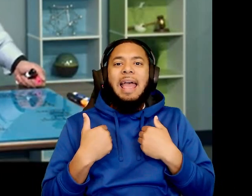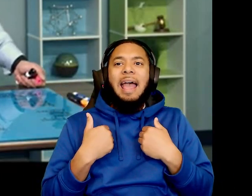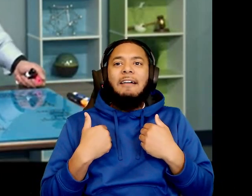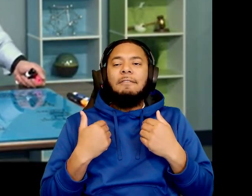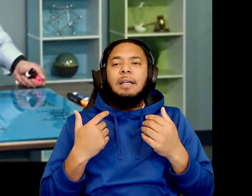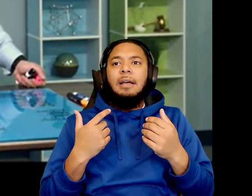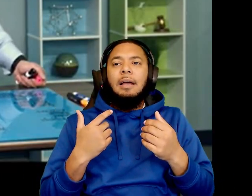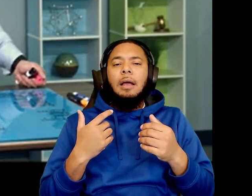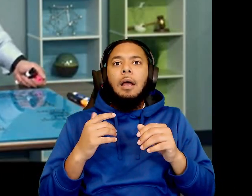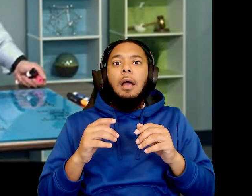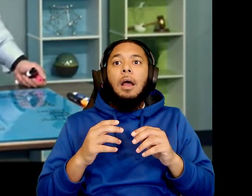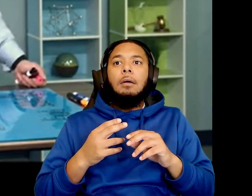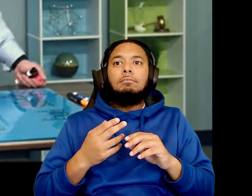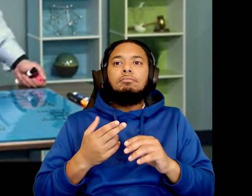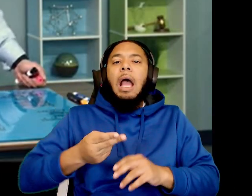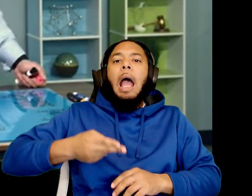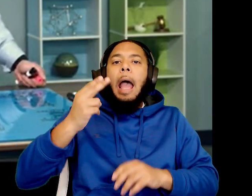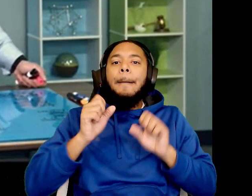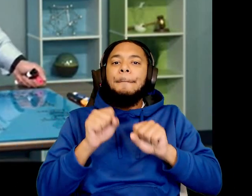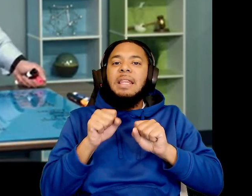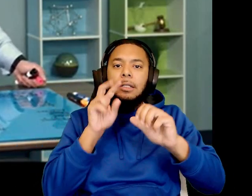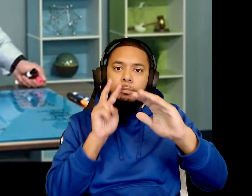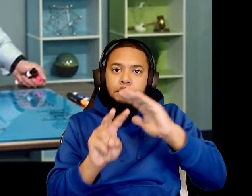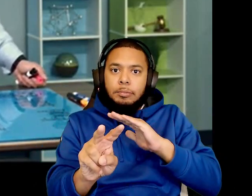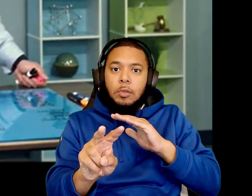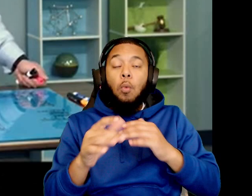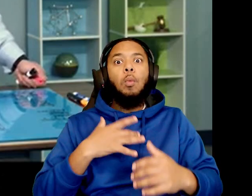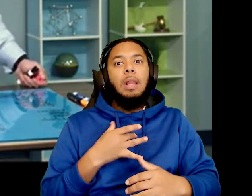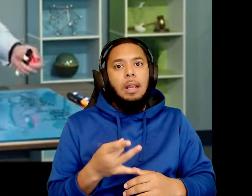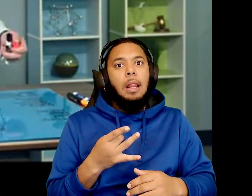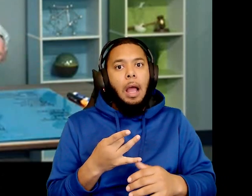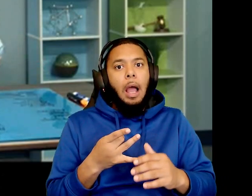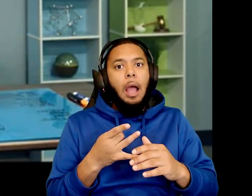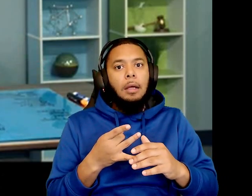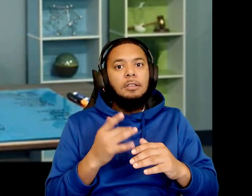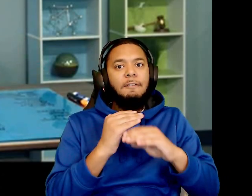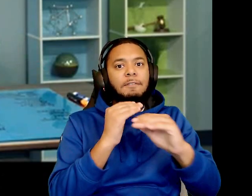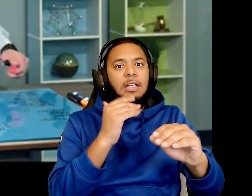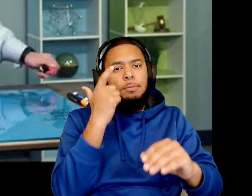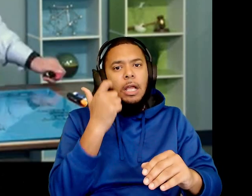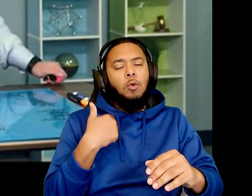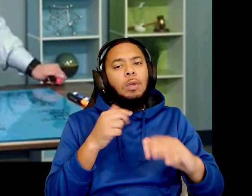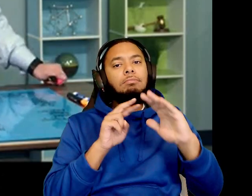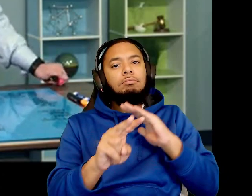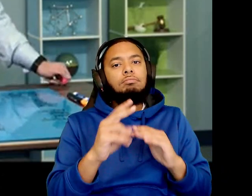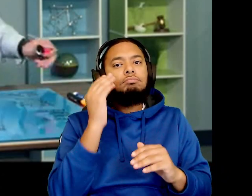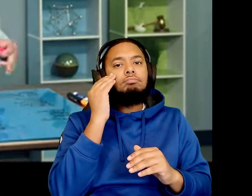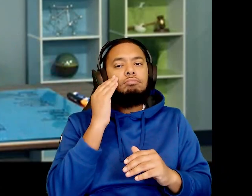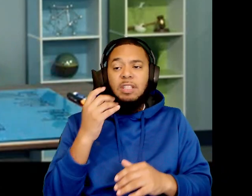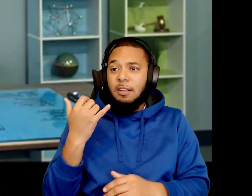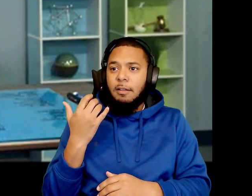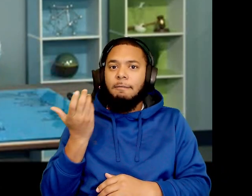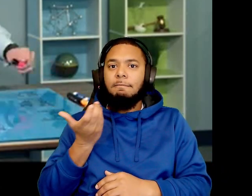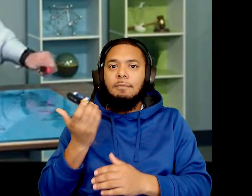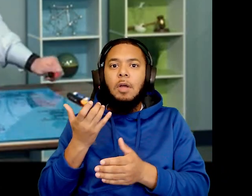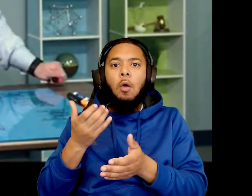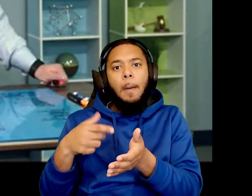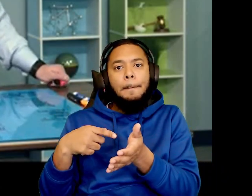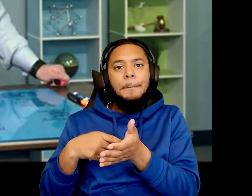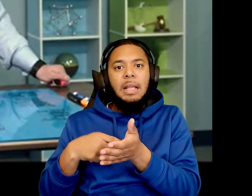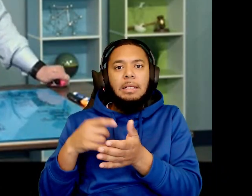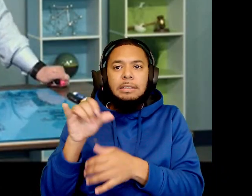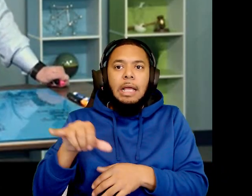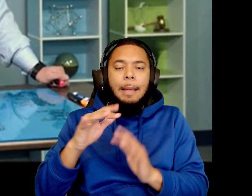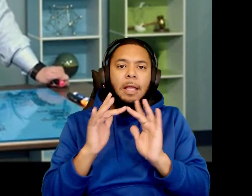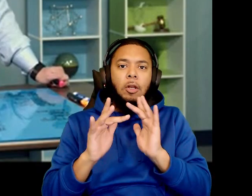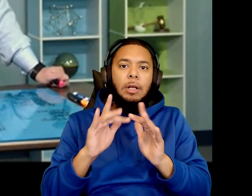predictability. We like fixed expenses because we always know what they're going to be. Our phone bill is going to remain the same. Our internet bill is going to remain